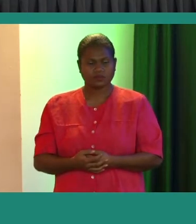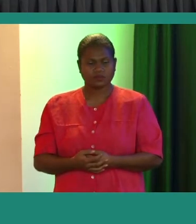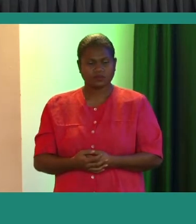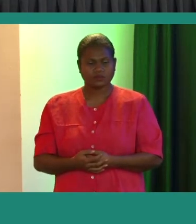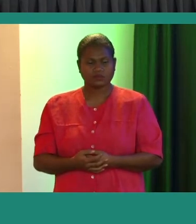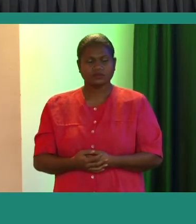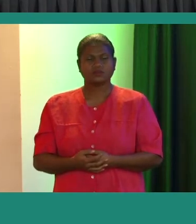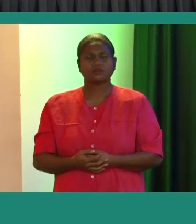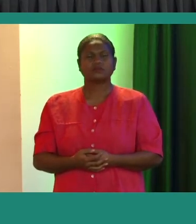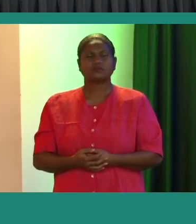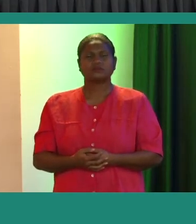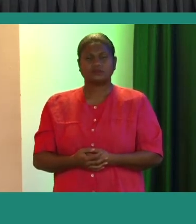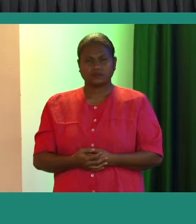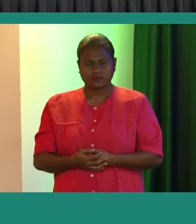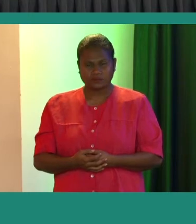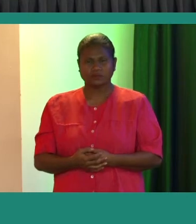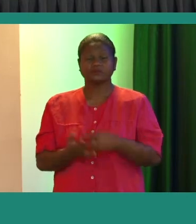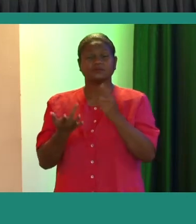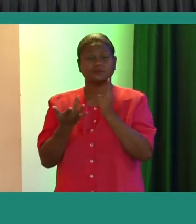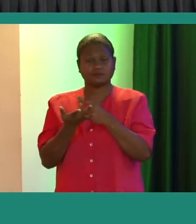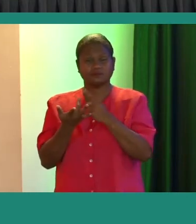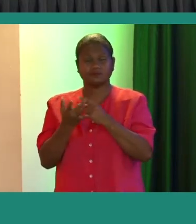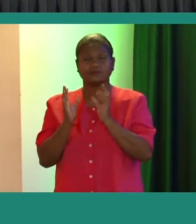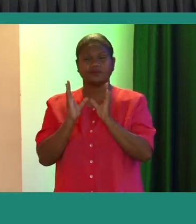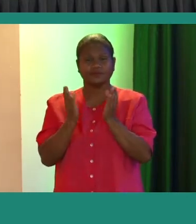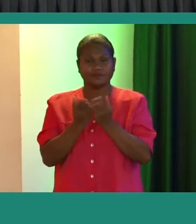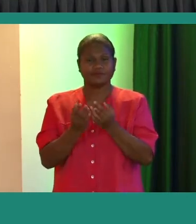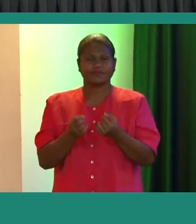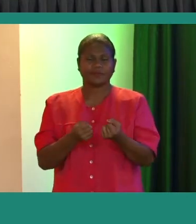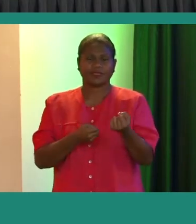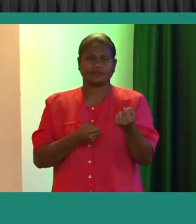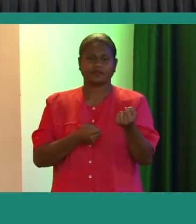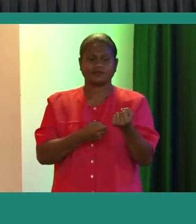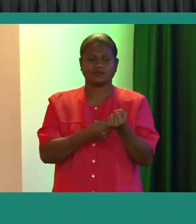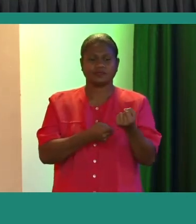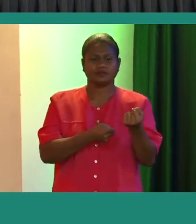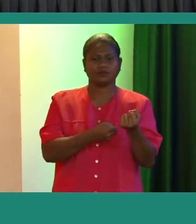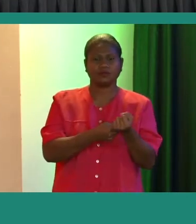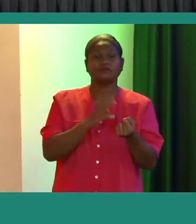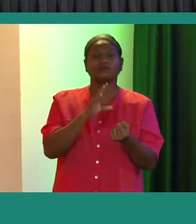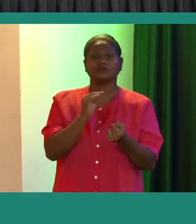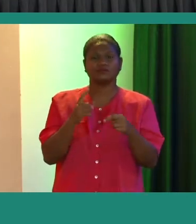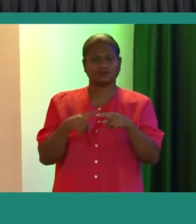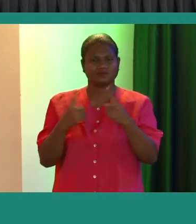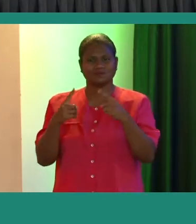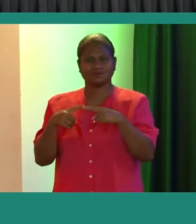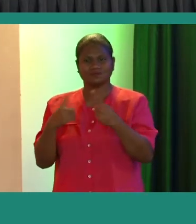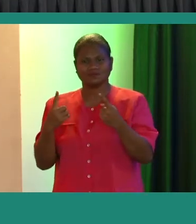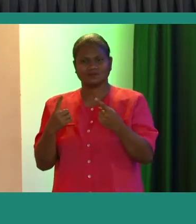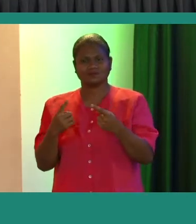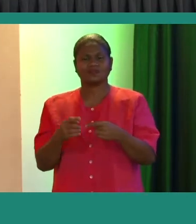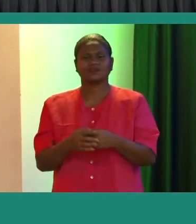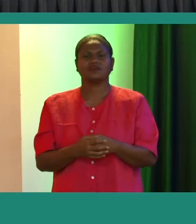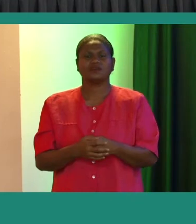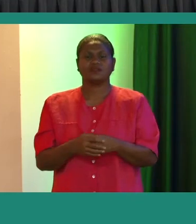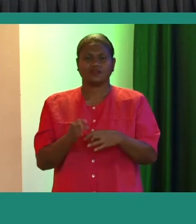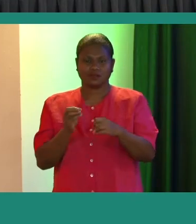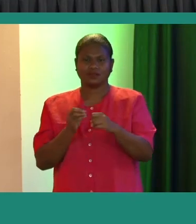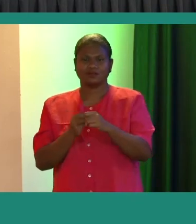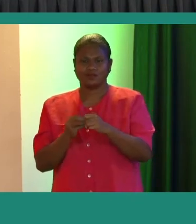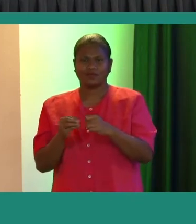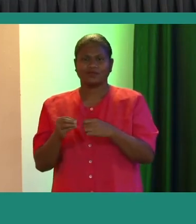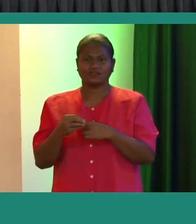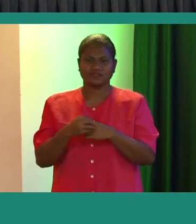agencies with the support of those agencies. These agencies taking on